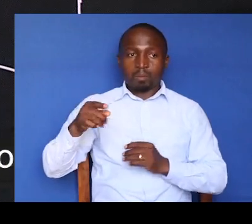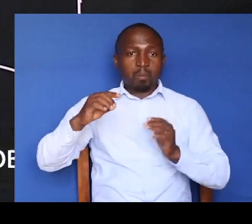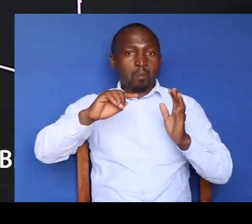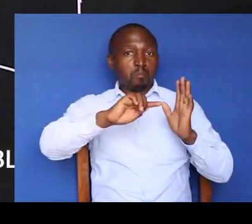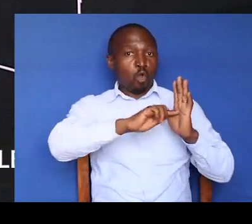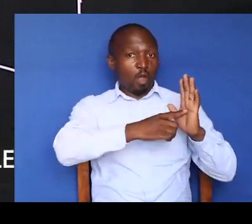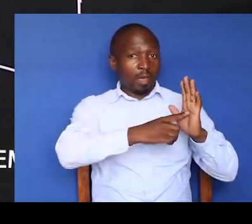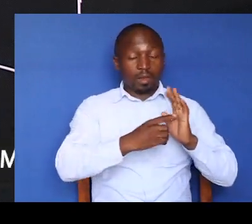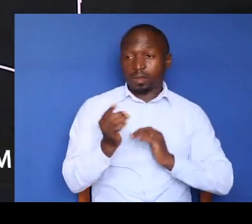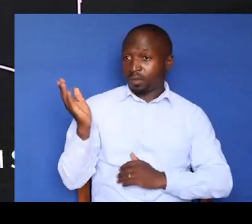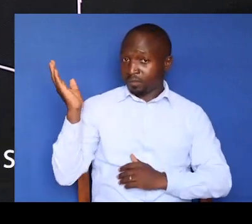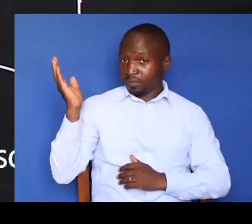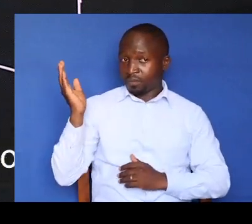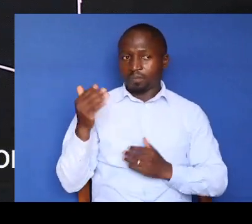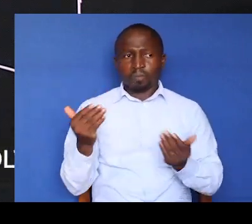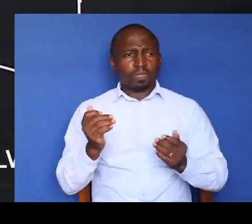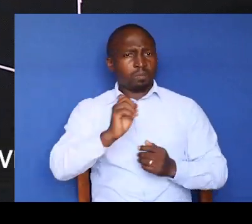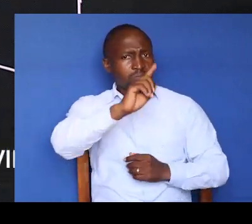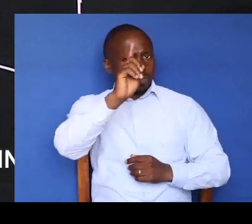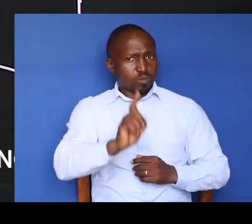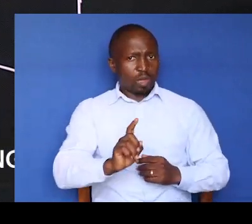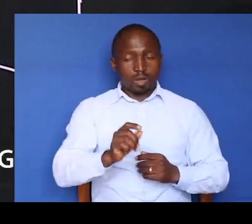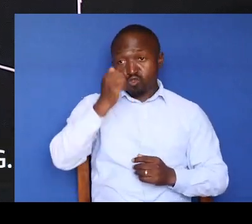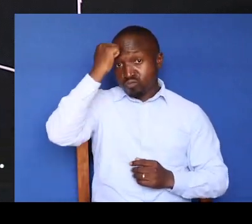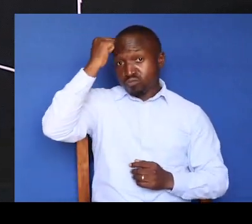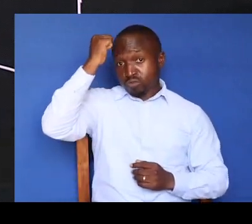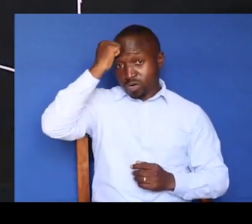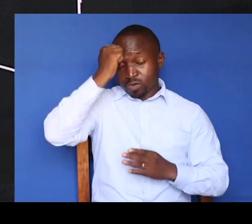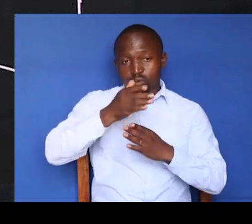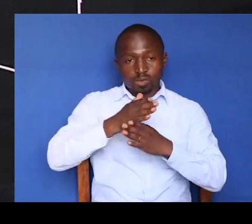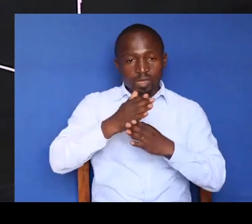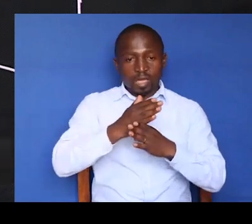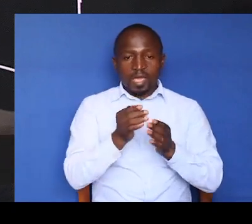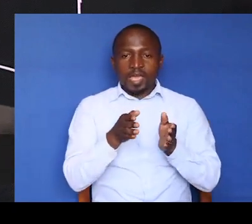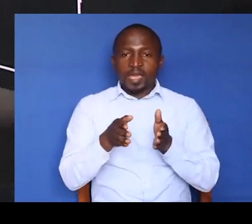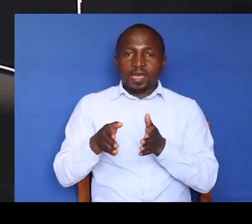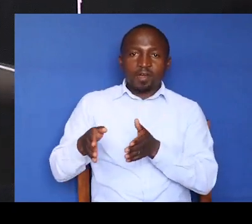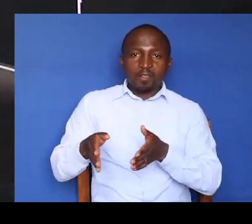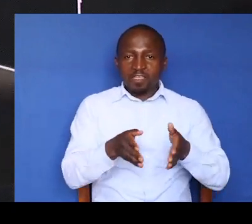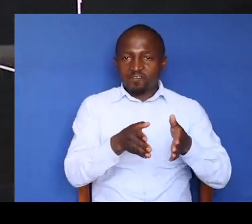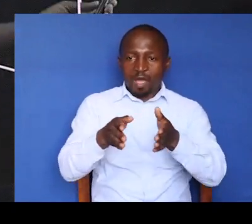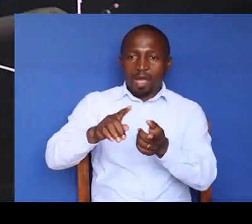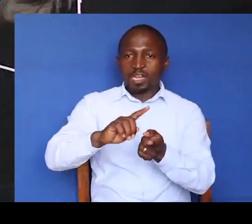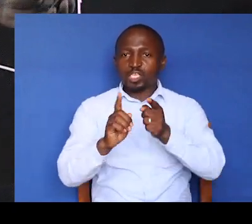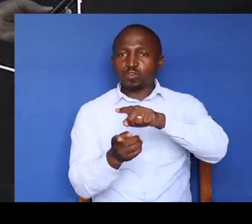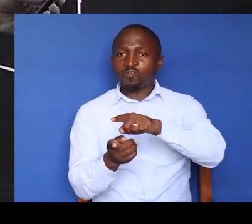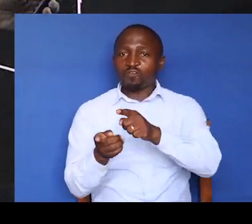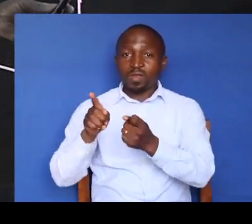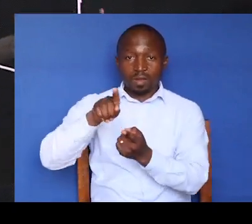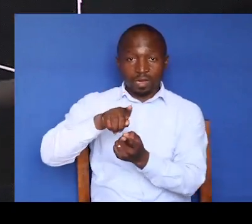we were discussing guiding questions pertaining river rejuvenation, we had the concept of nick